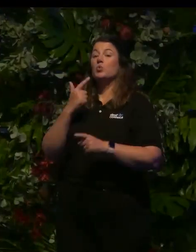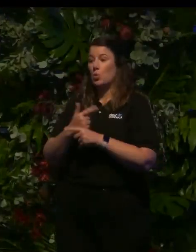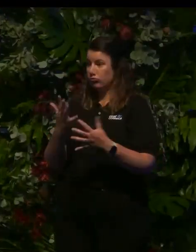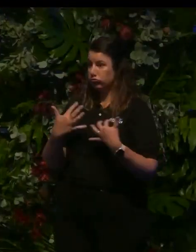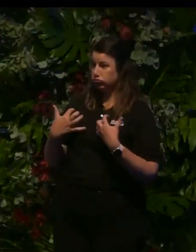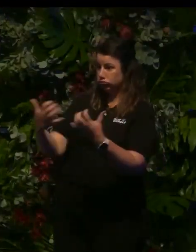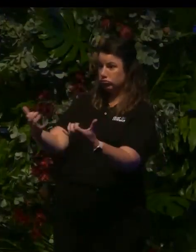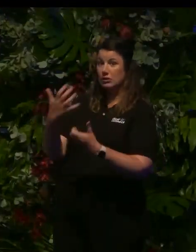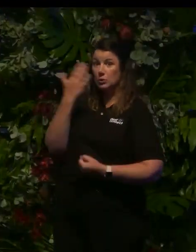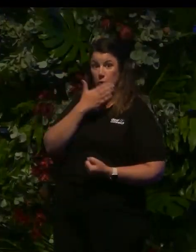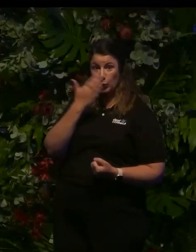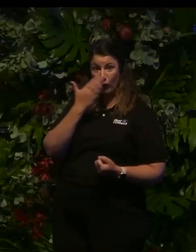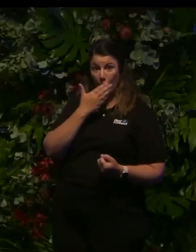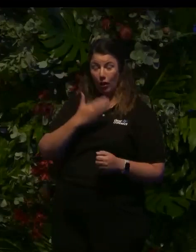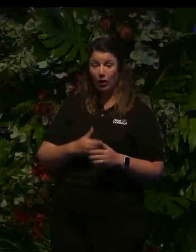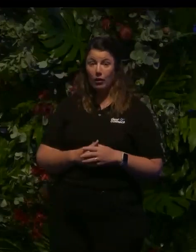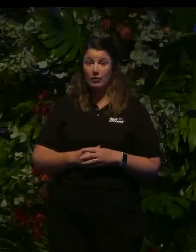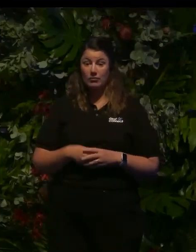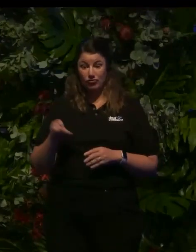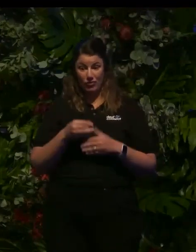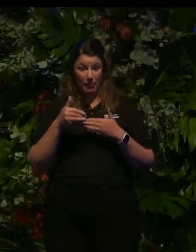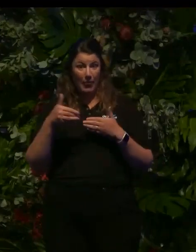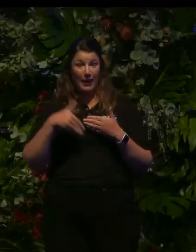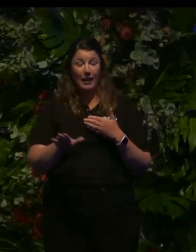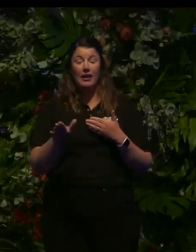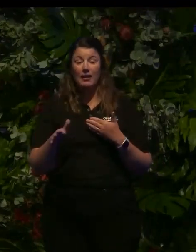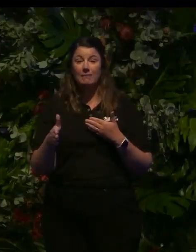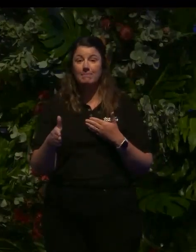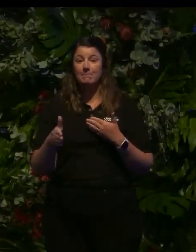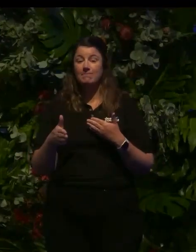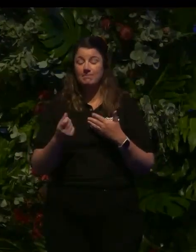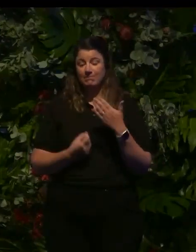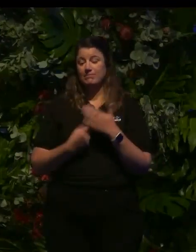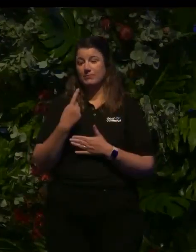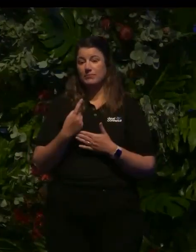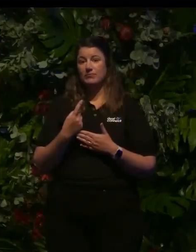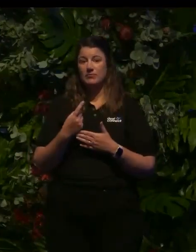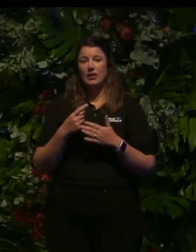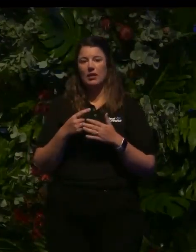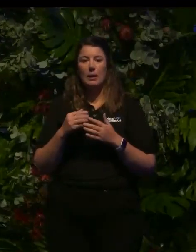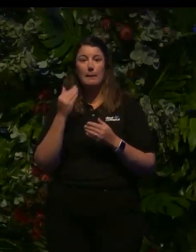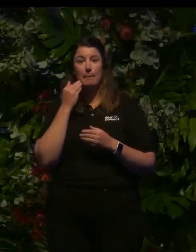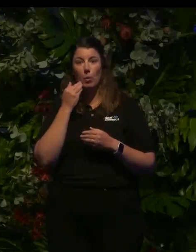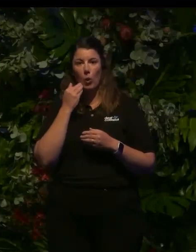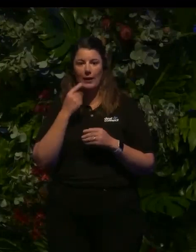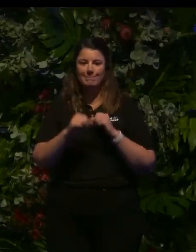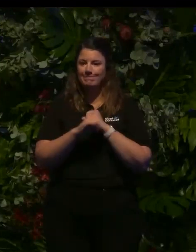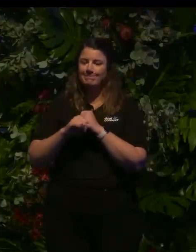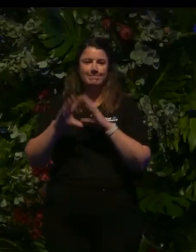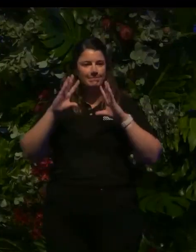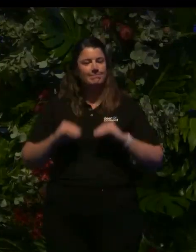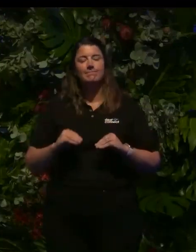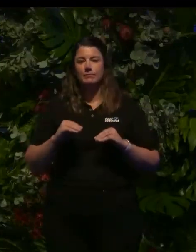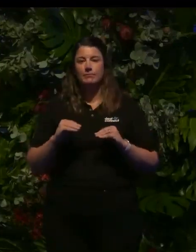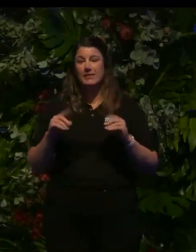school, and from there, it was brought in, the issue of anti-bullying campaign was brought